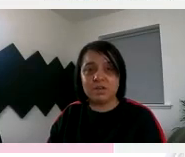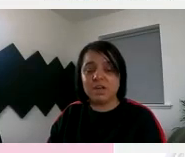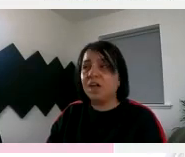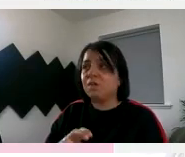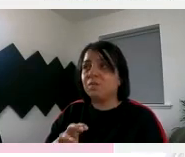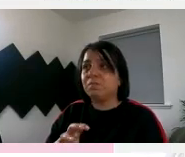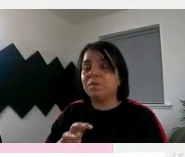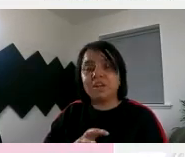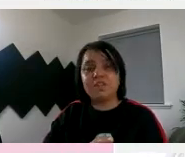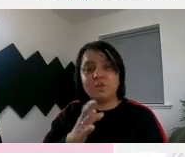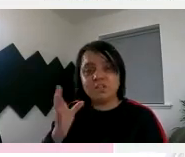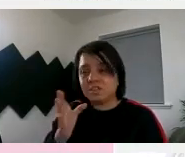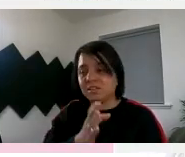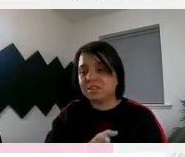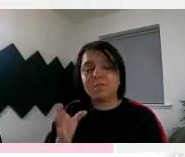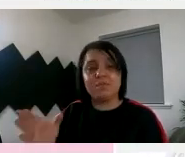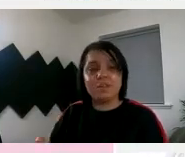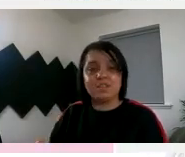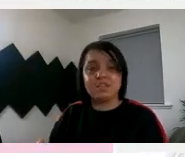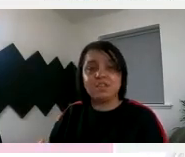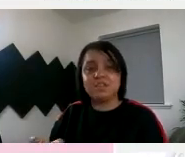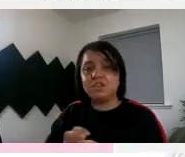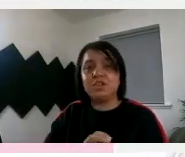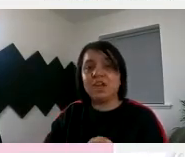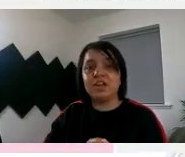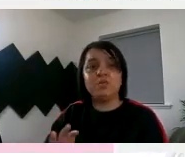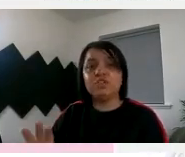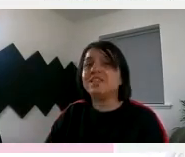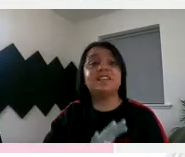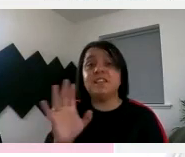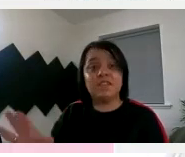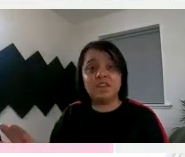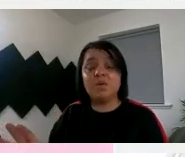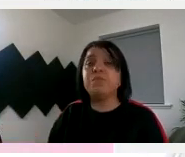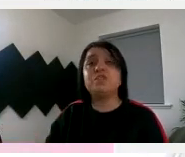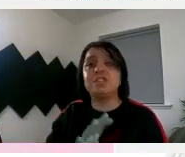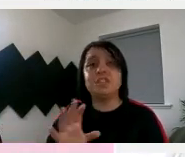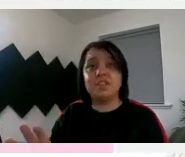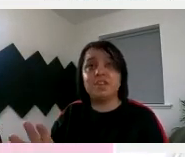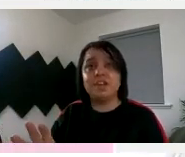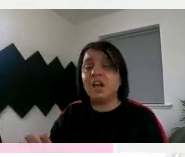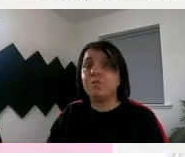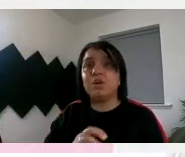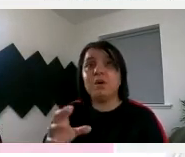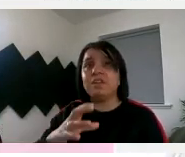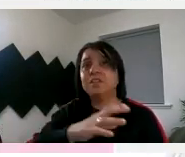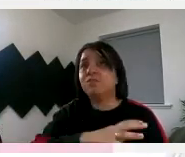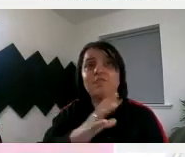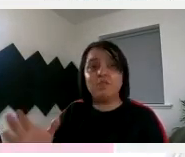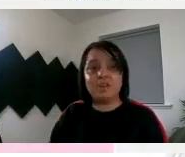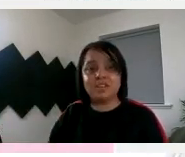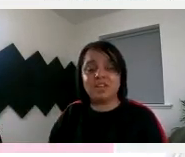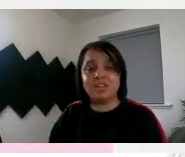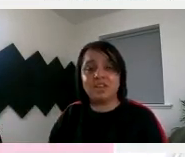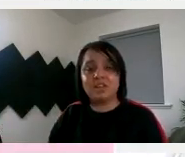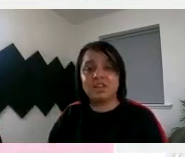it. Even though it's separated, the UK, we just say CV, bring your CV, and we don't mind what format